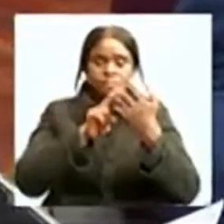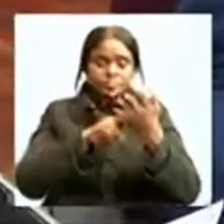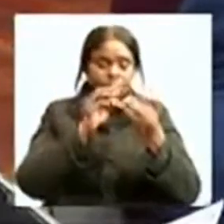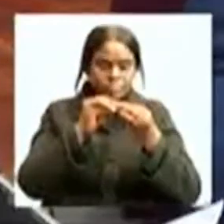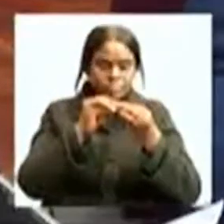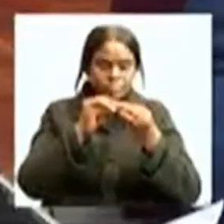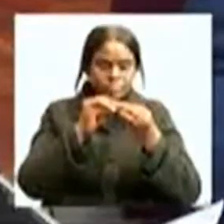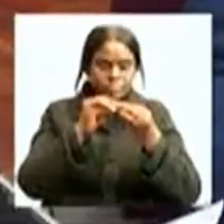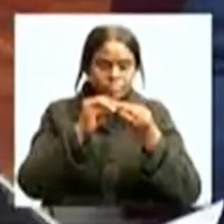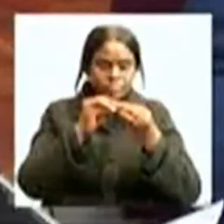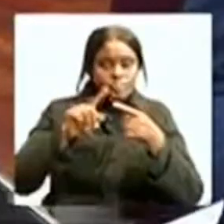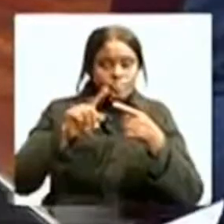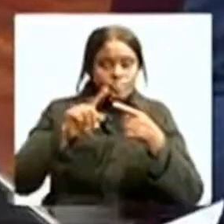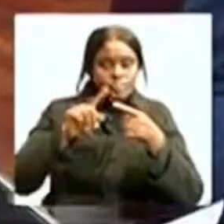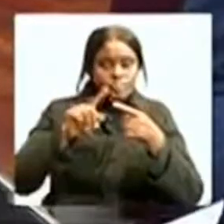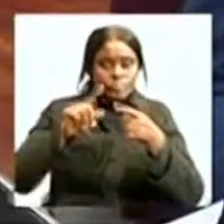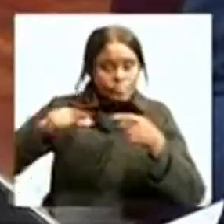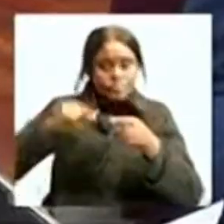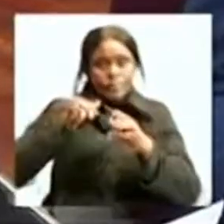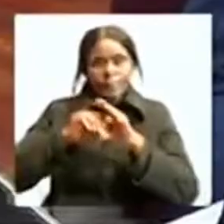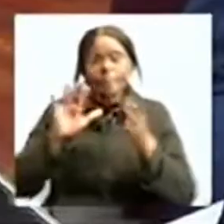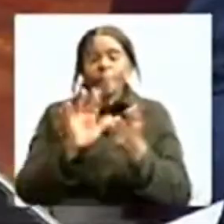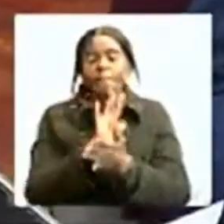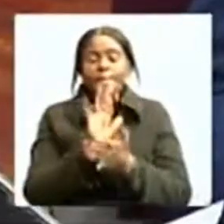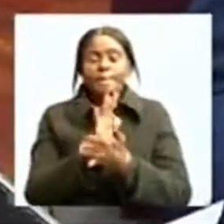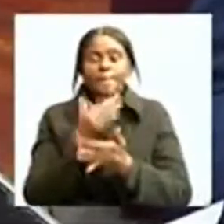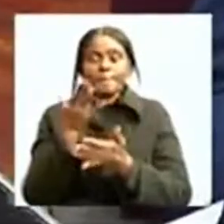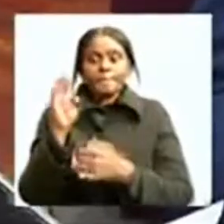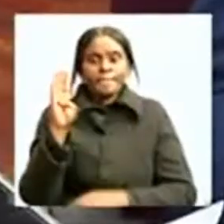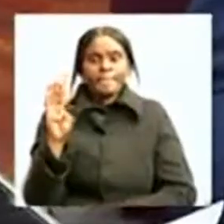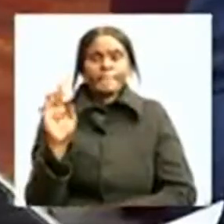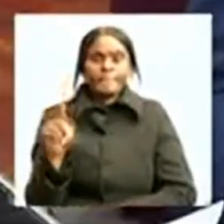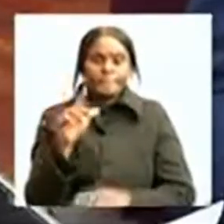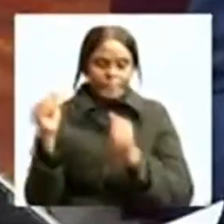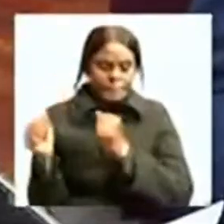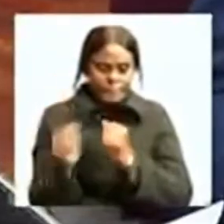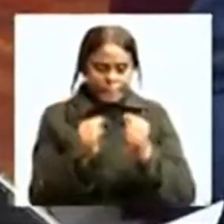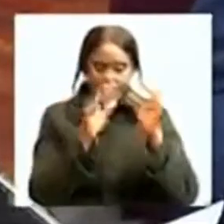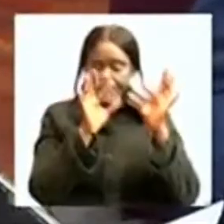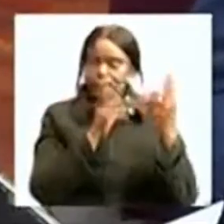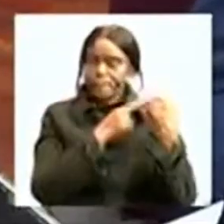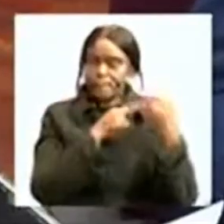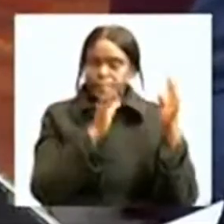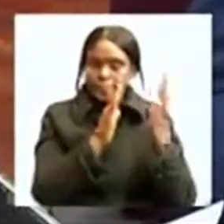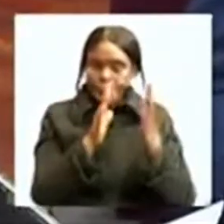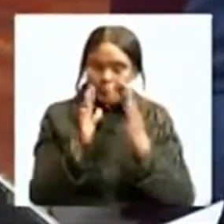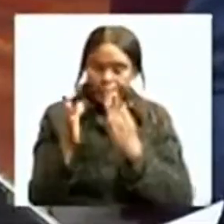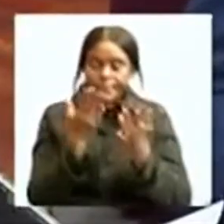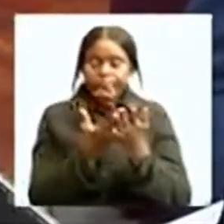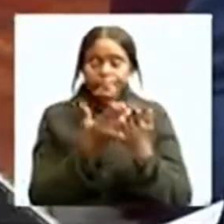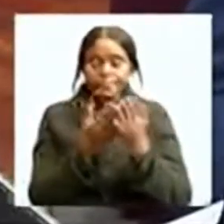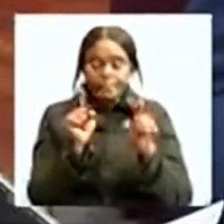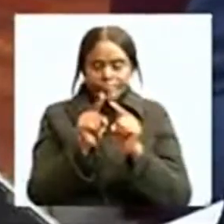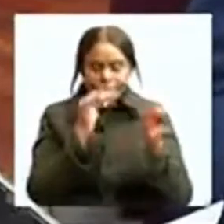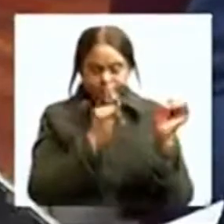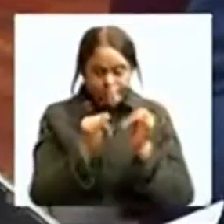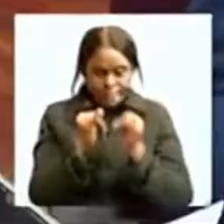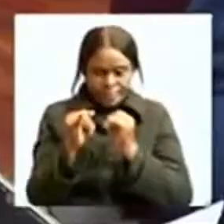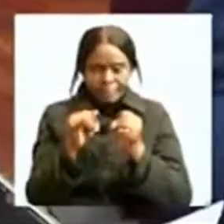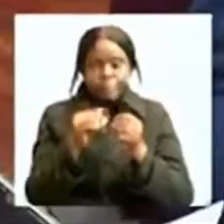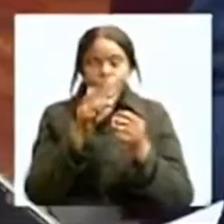to identify delays early. B. Strengthen accountability measures. Implement